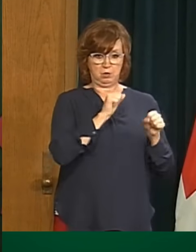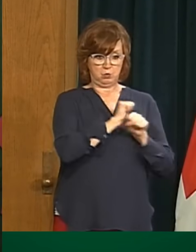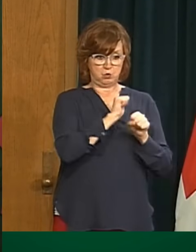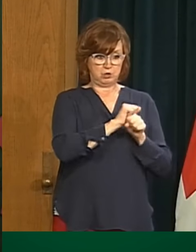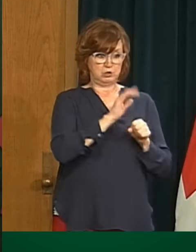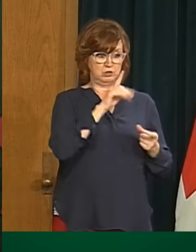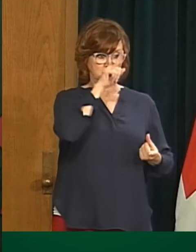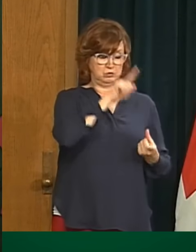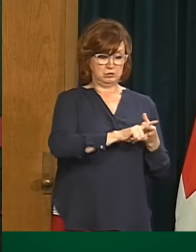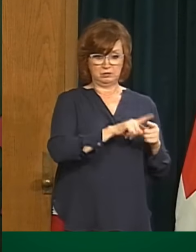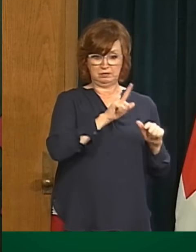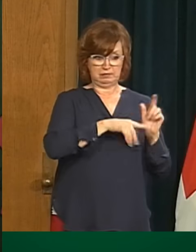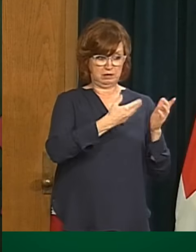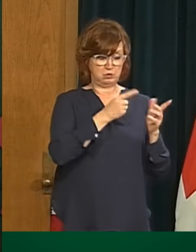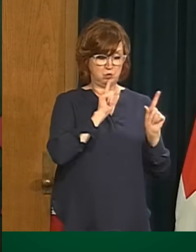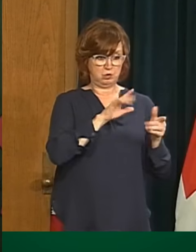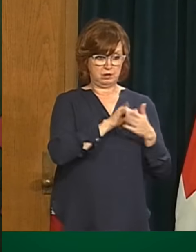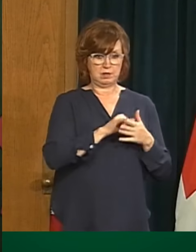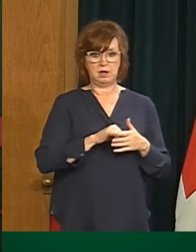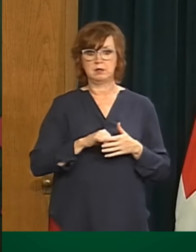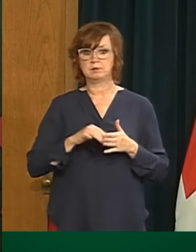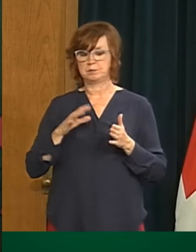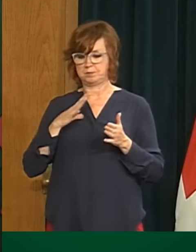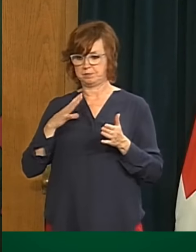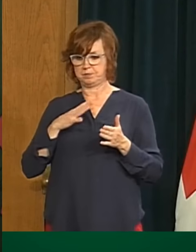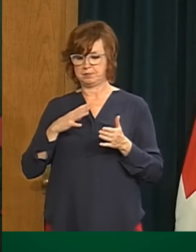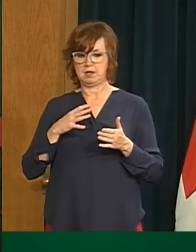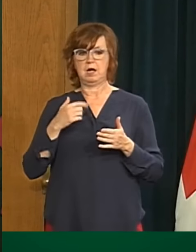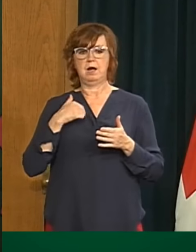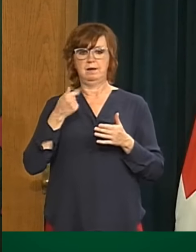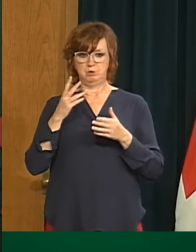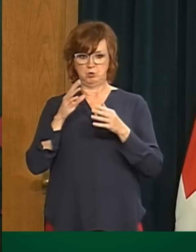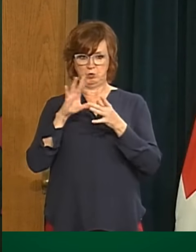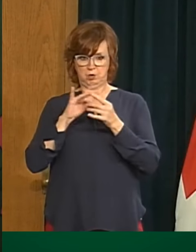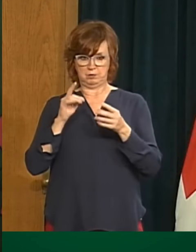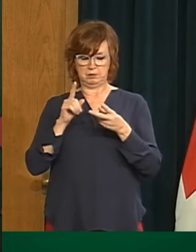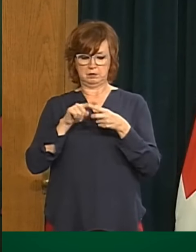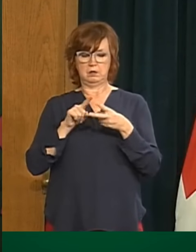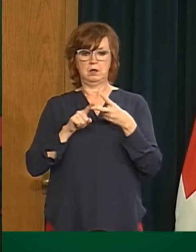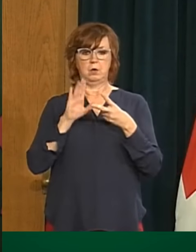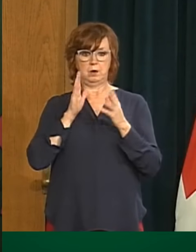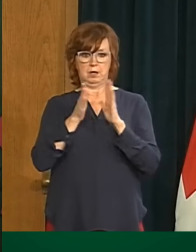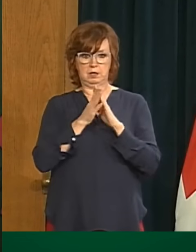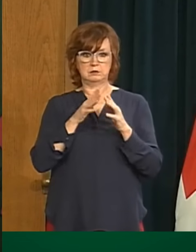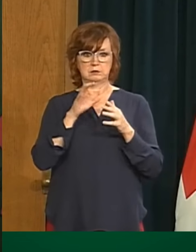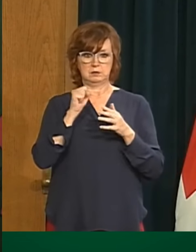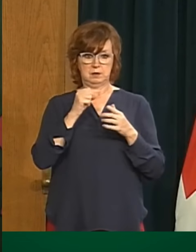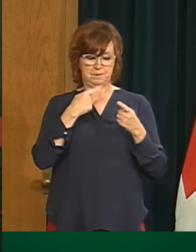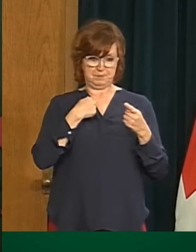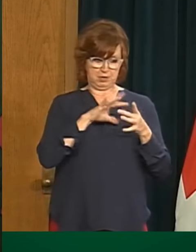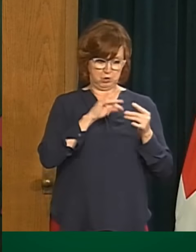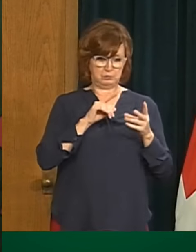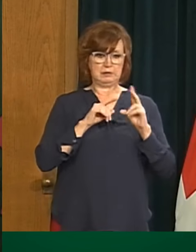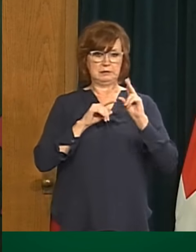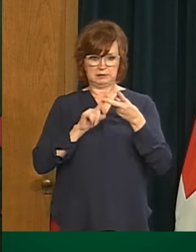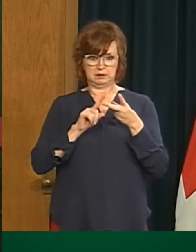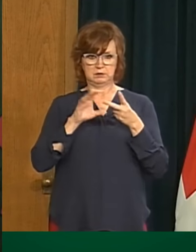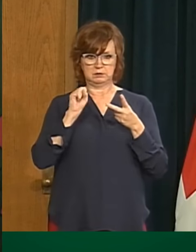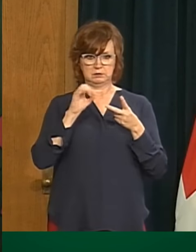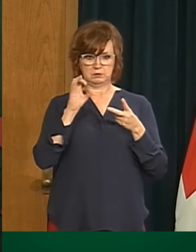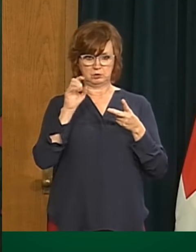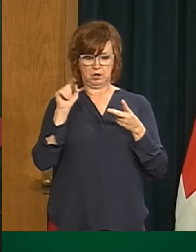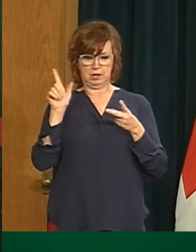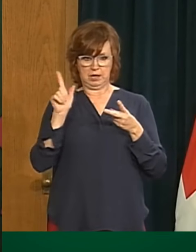these? Sure. Stephanie, I'm going to make a few comments. I'm going to ask Scott Livingstone to add to it as well because he's more up to